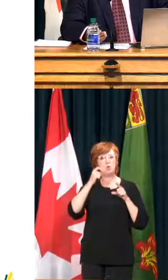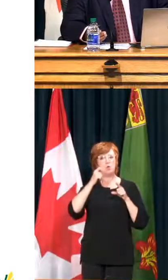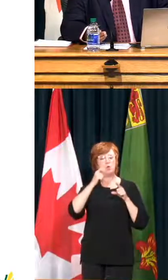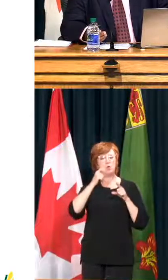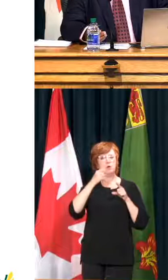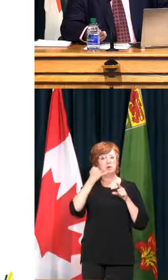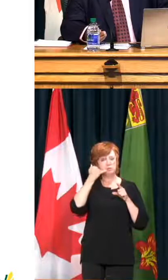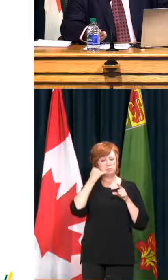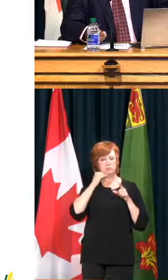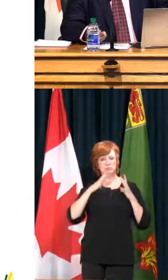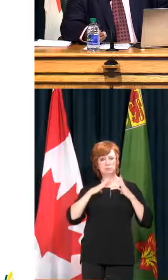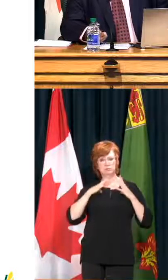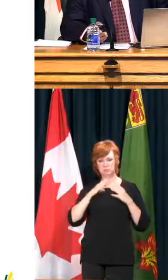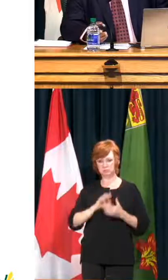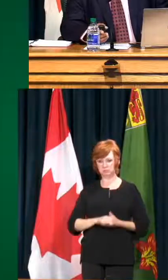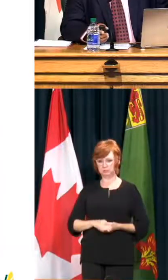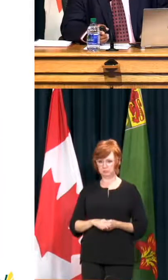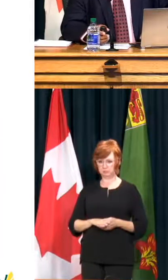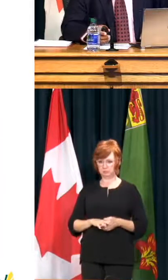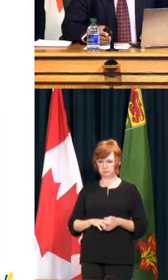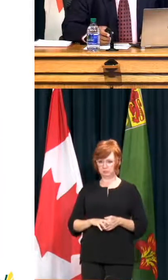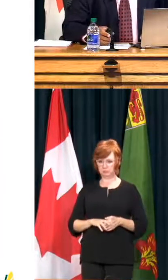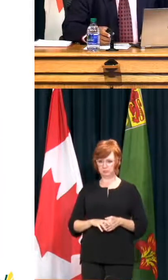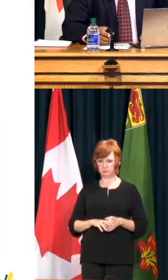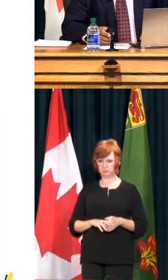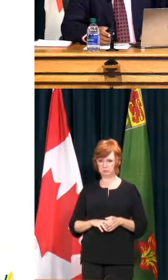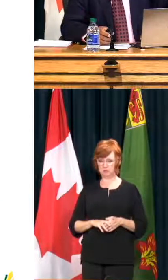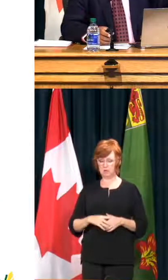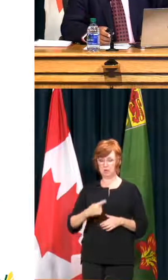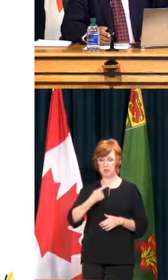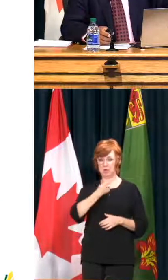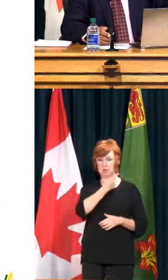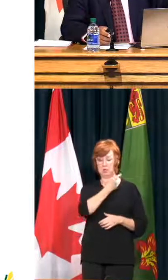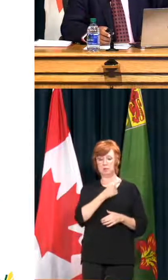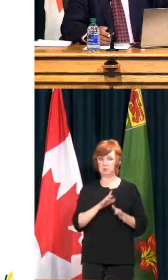should be doing. This is a really important